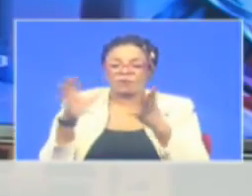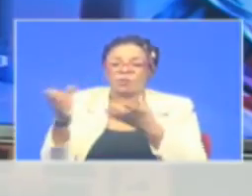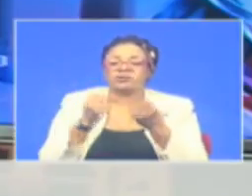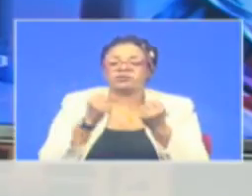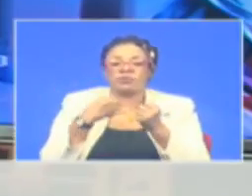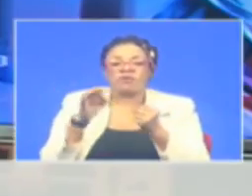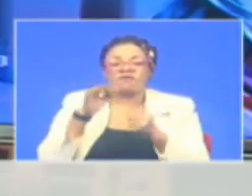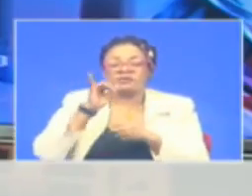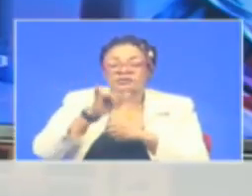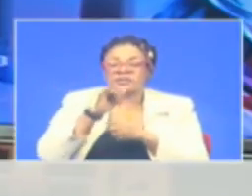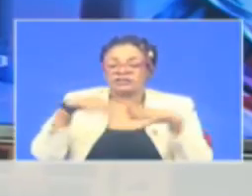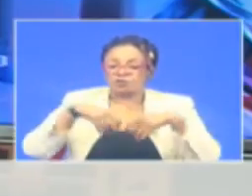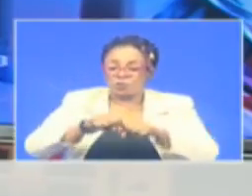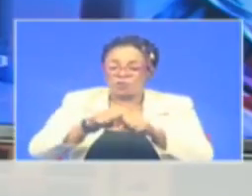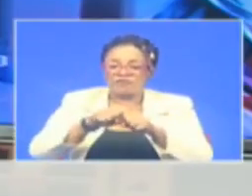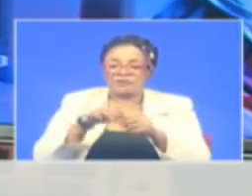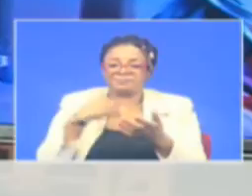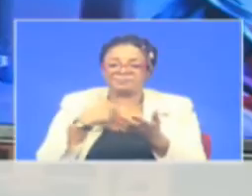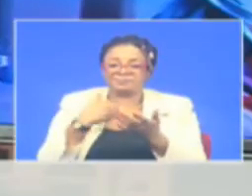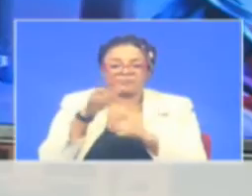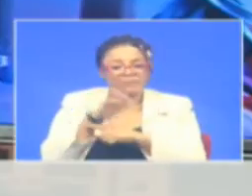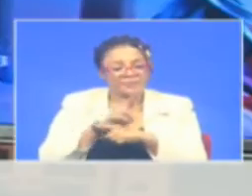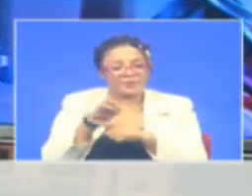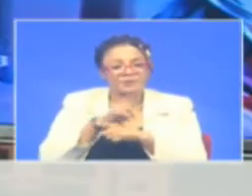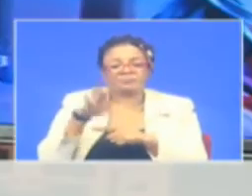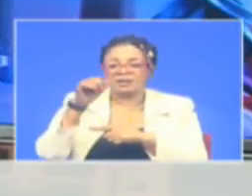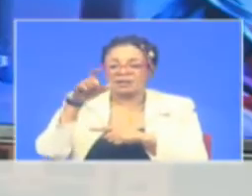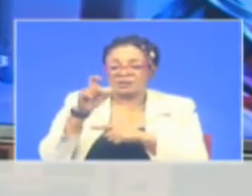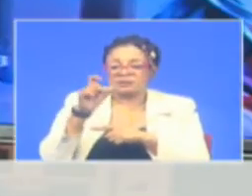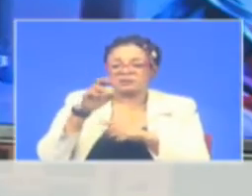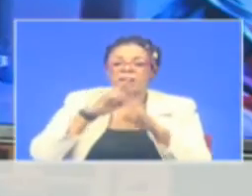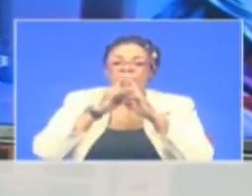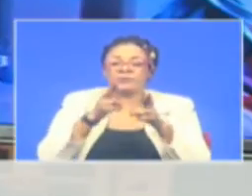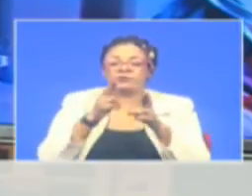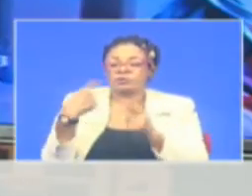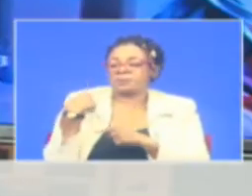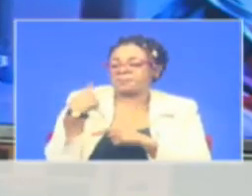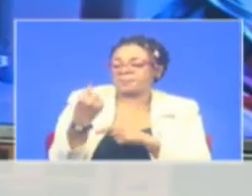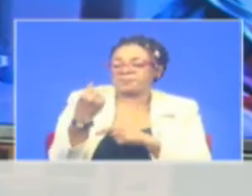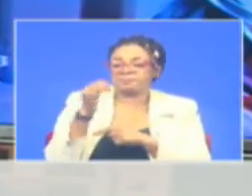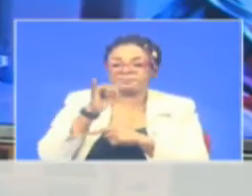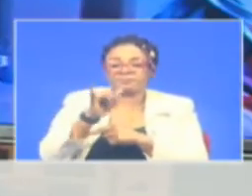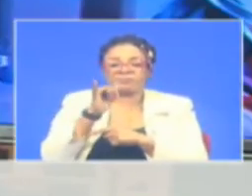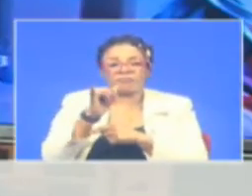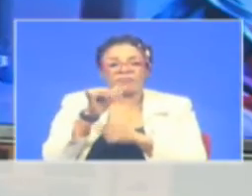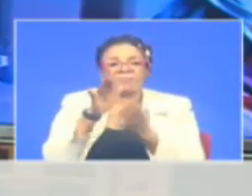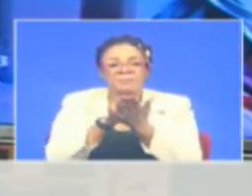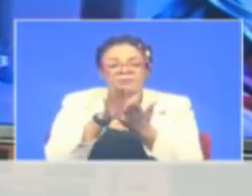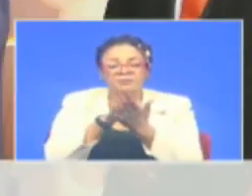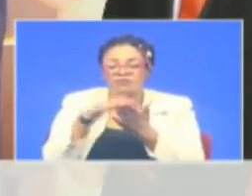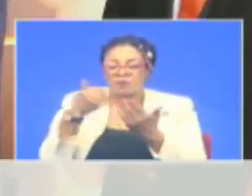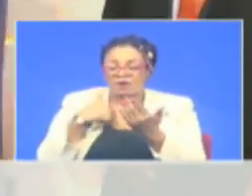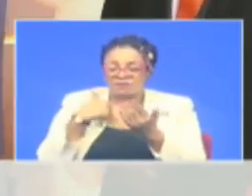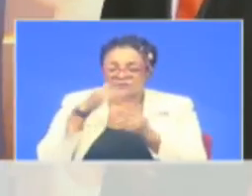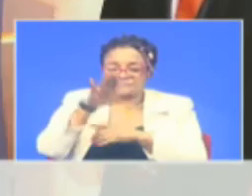the takeover has been consummated. Alex Mwangi now reports on the latest foreign banks to set foot in Kenya.